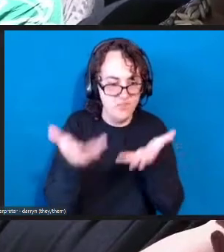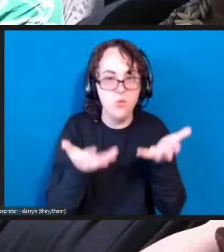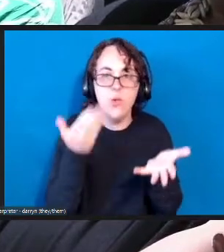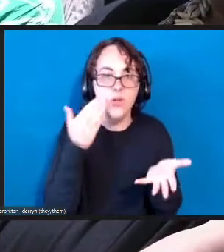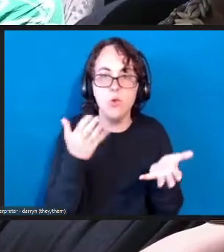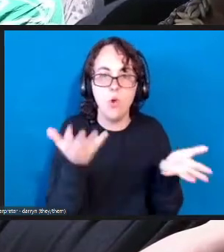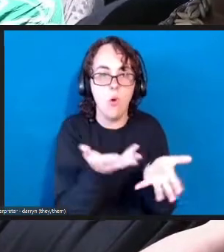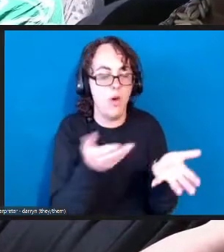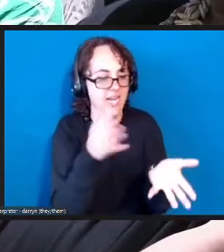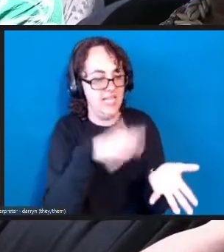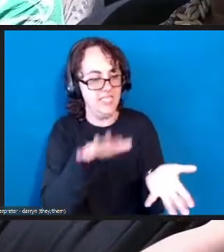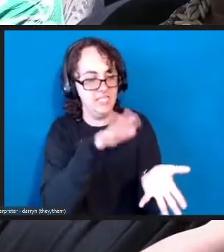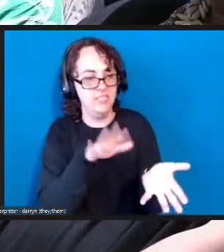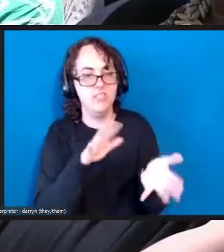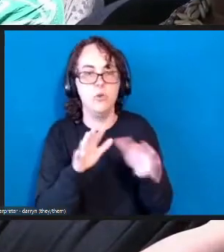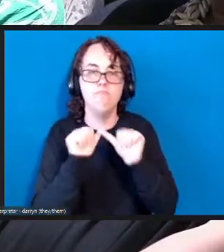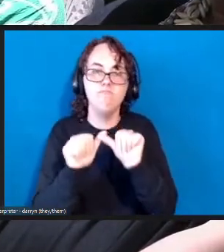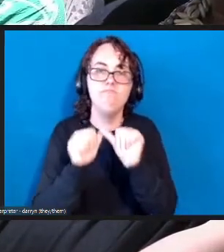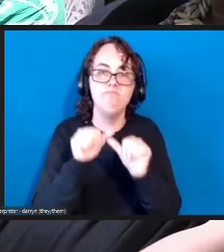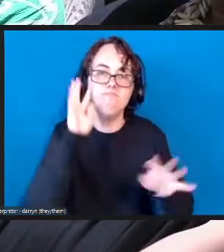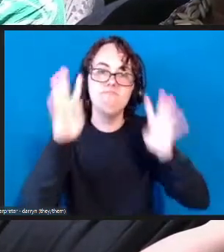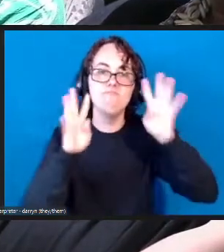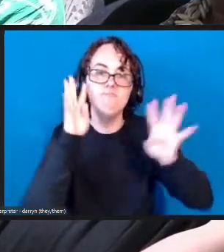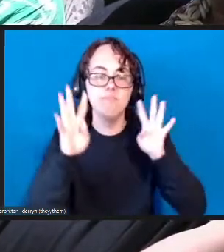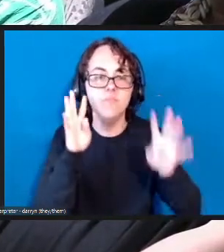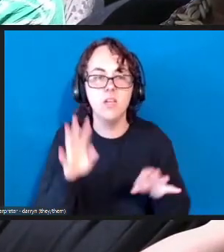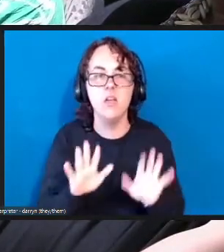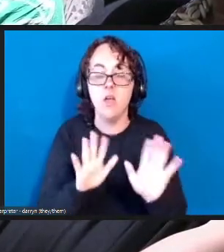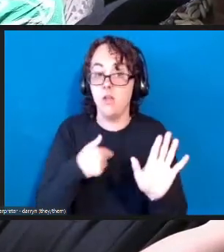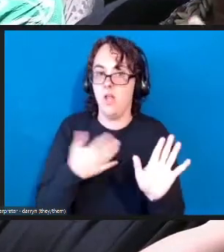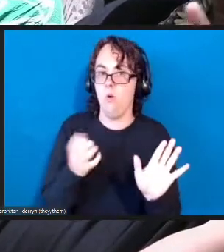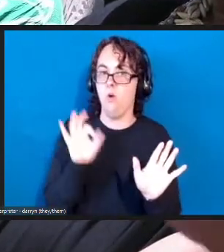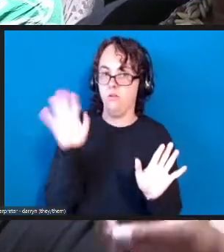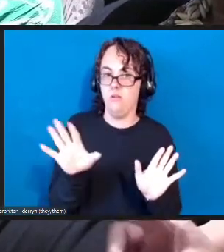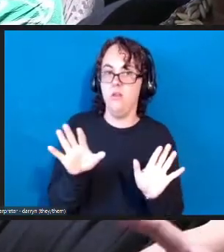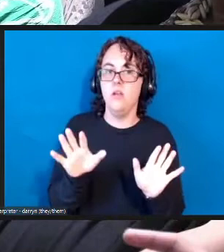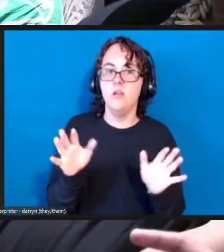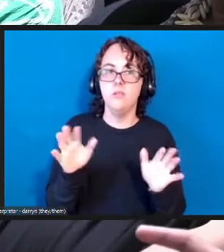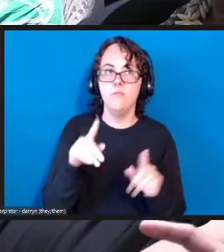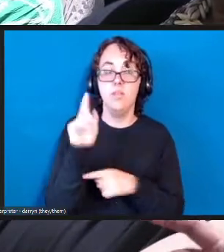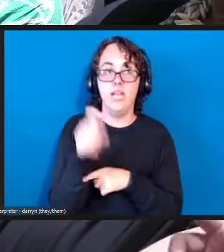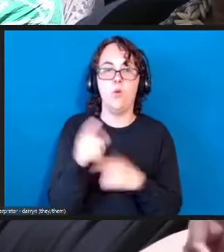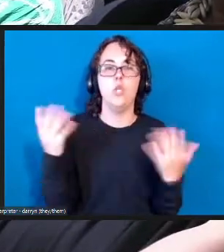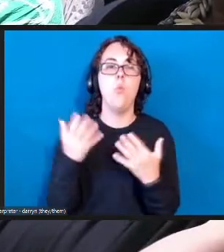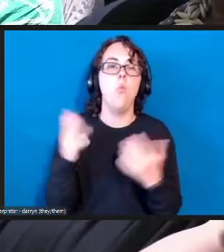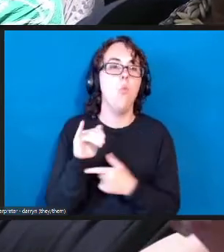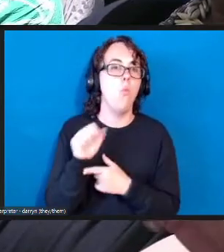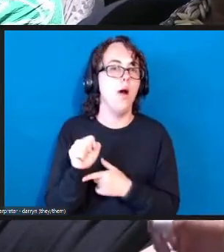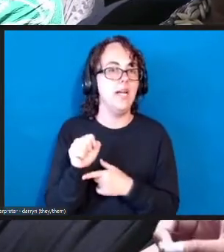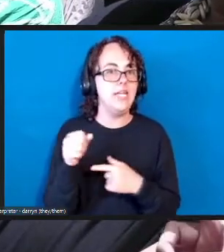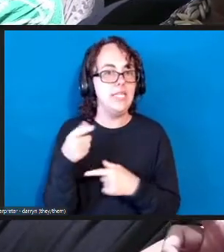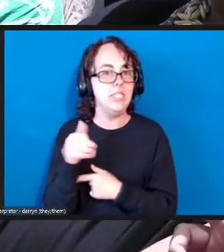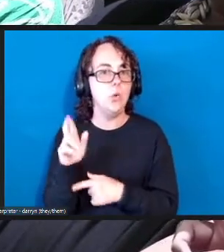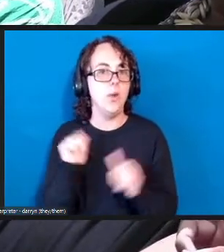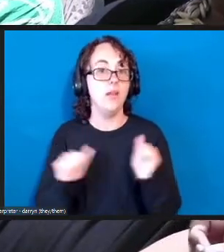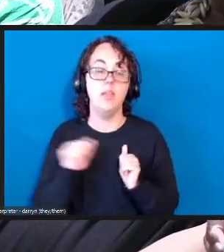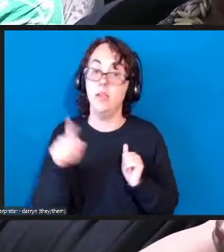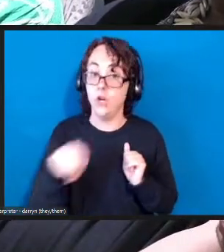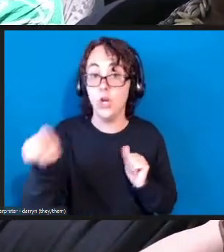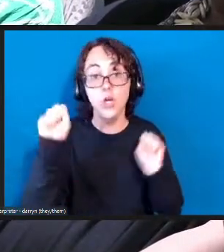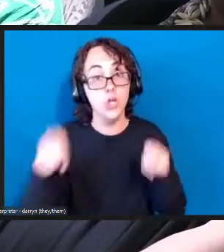Something I also want to say, this because when the question of what is queer theater, and this is a hot take, and you could fight me on